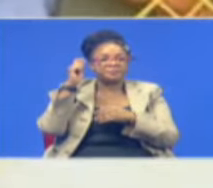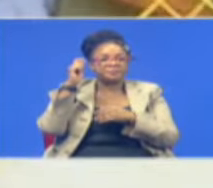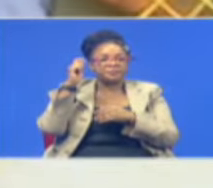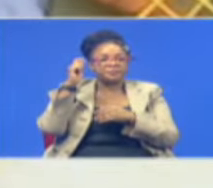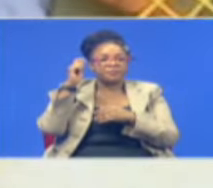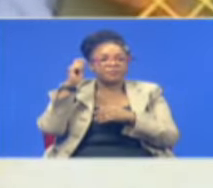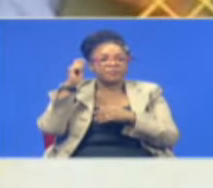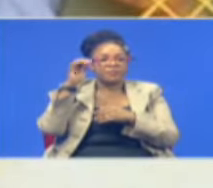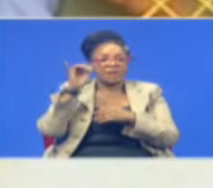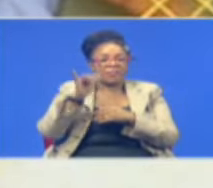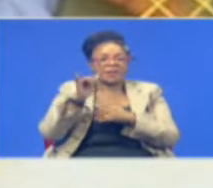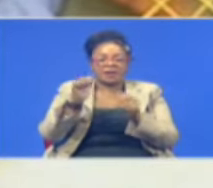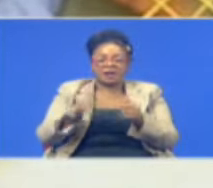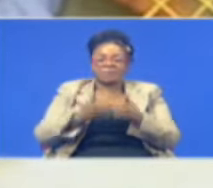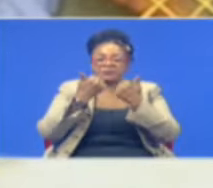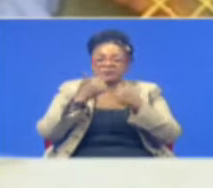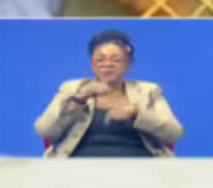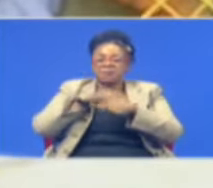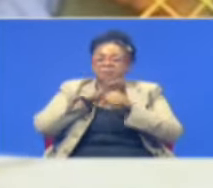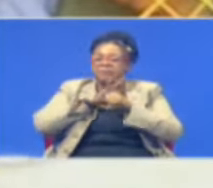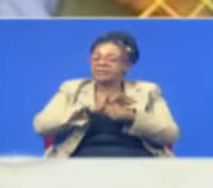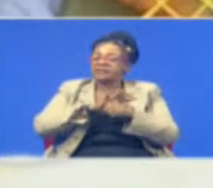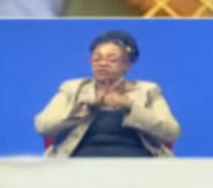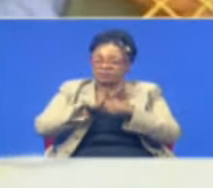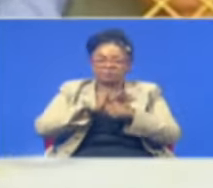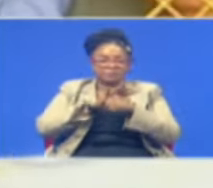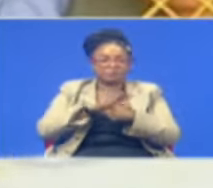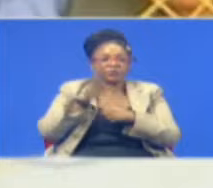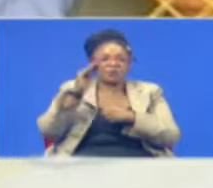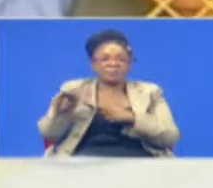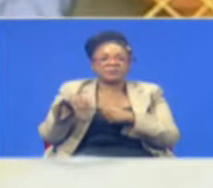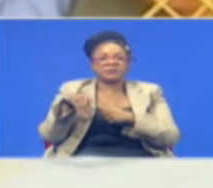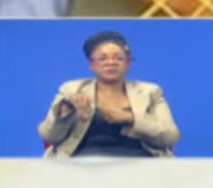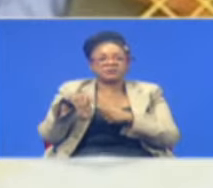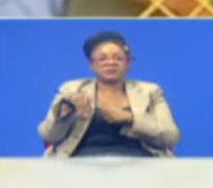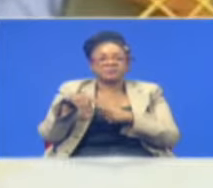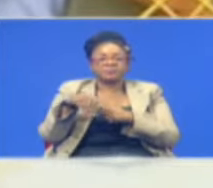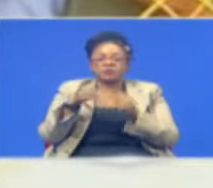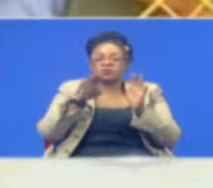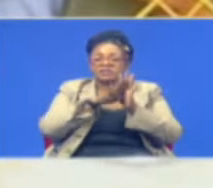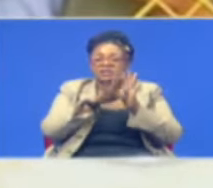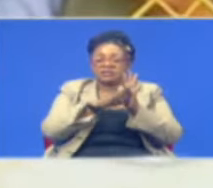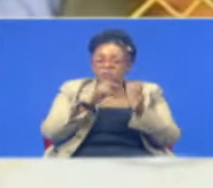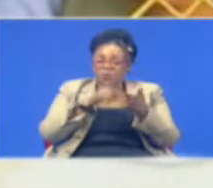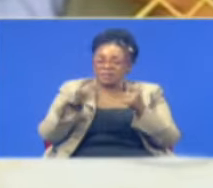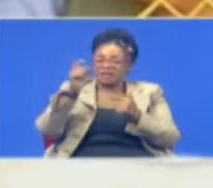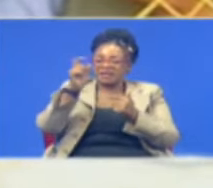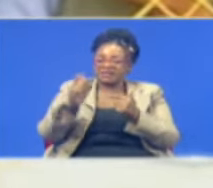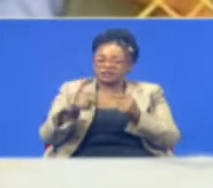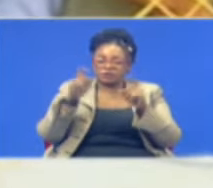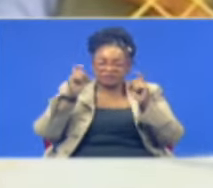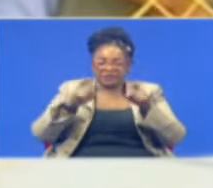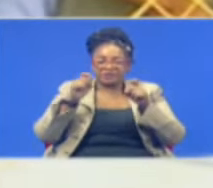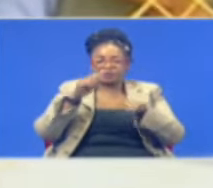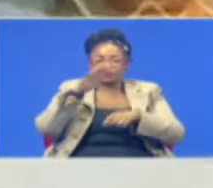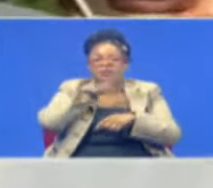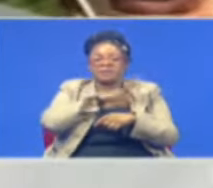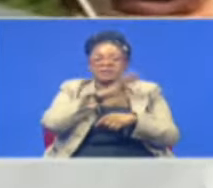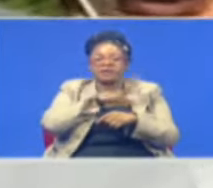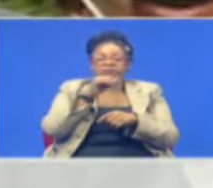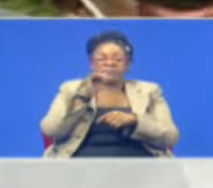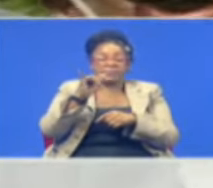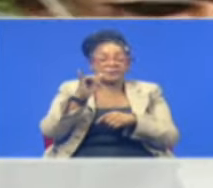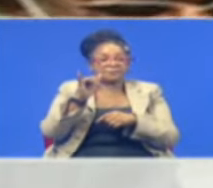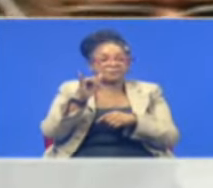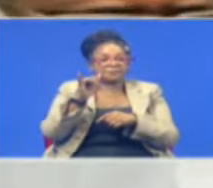This comes at a time when pressure has been piling on the MPs to state what the region stood to gain from their dalliance with the DP. So for